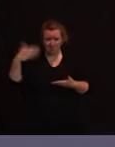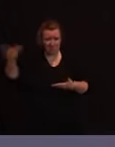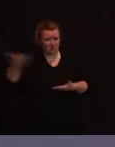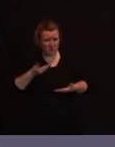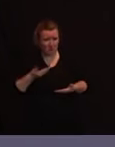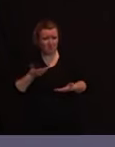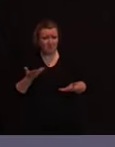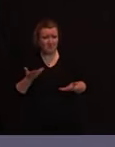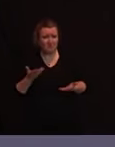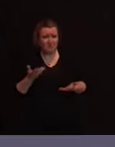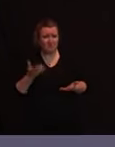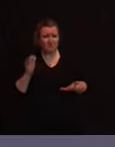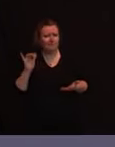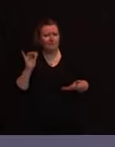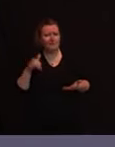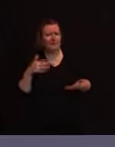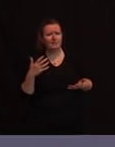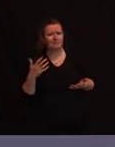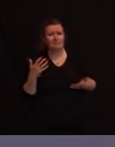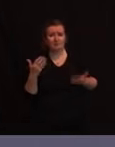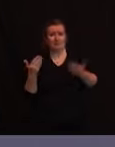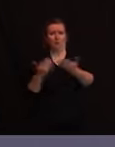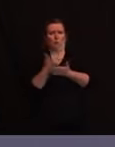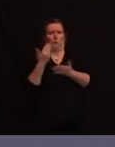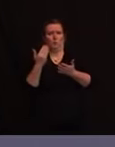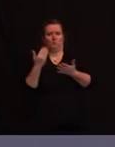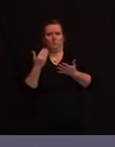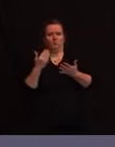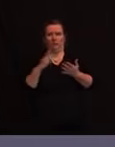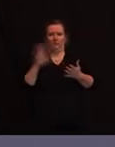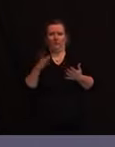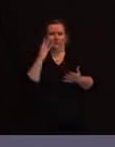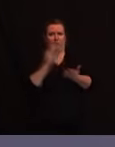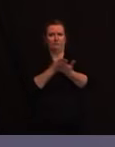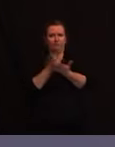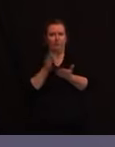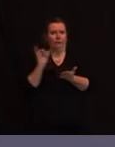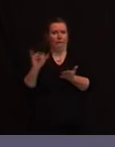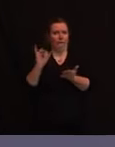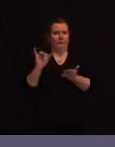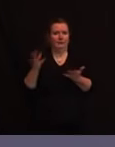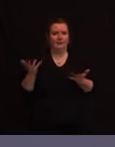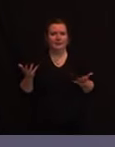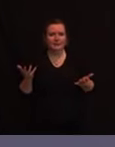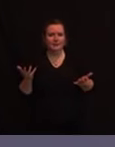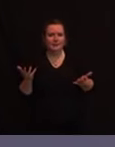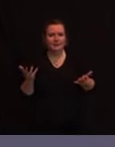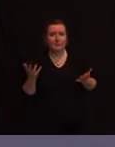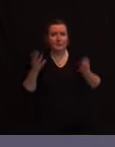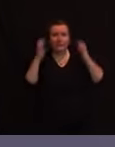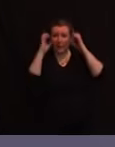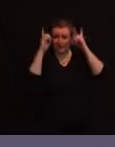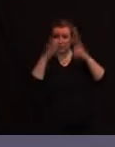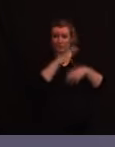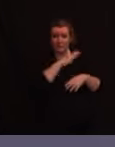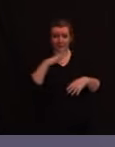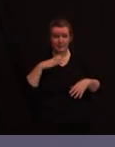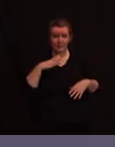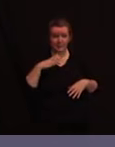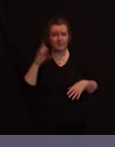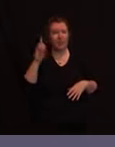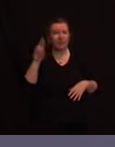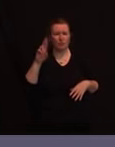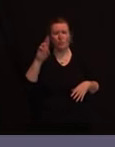experiment that we've never done before. We've never gone through this before. The commissioner, Dr. Repillette, was with us the other day. How can